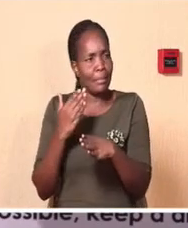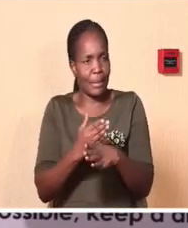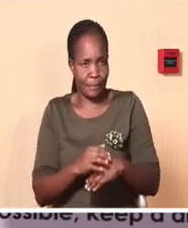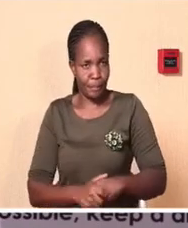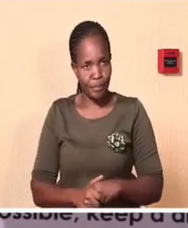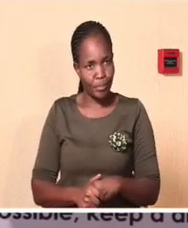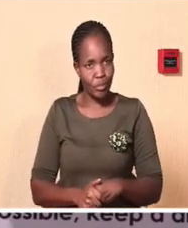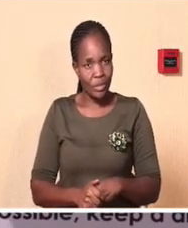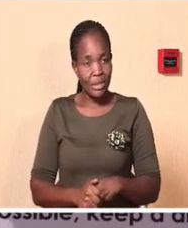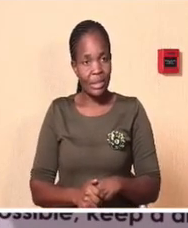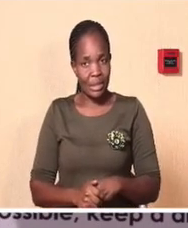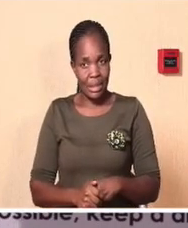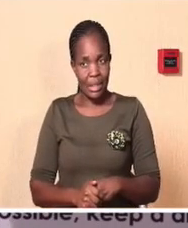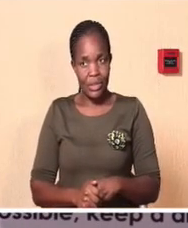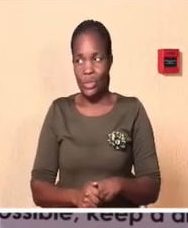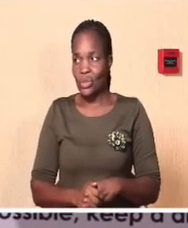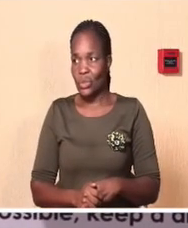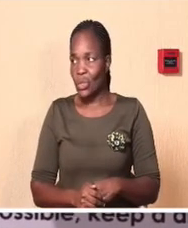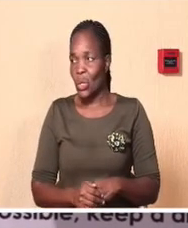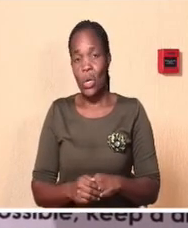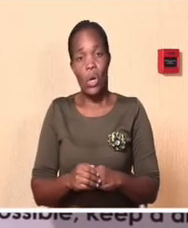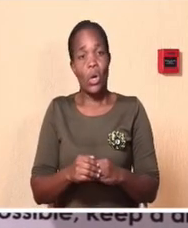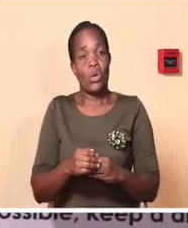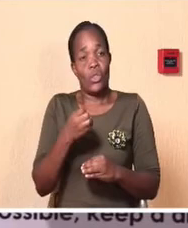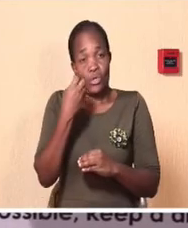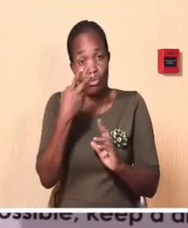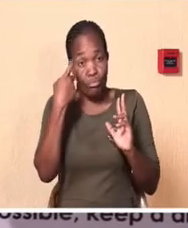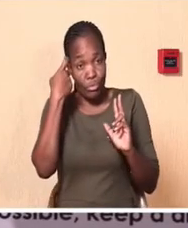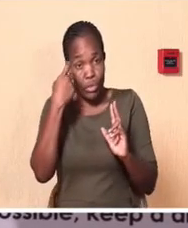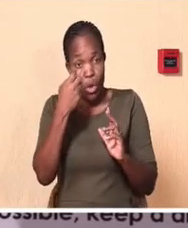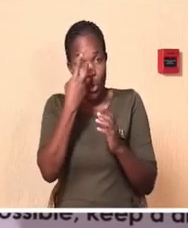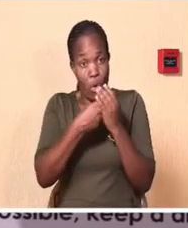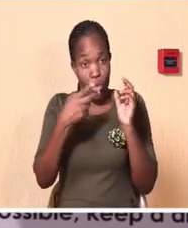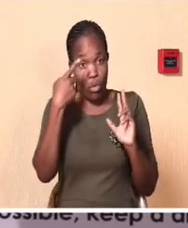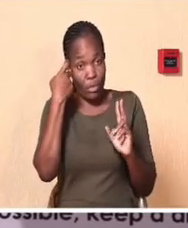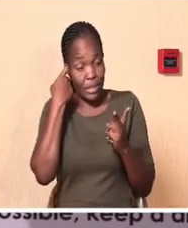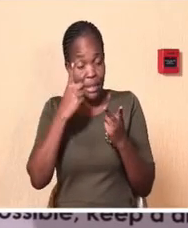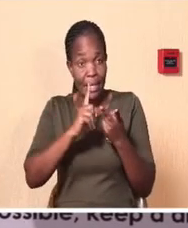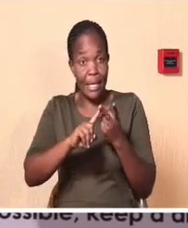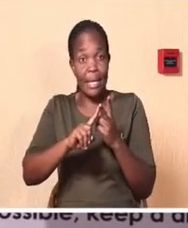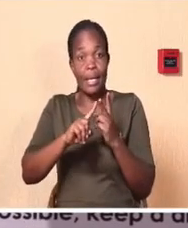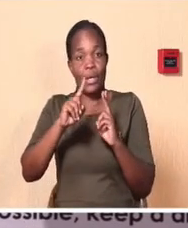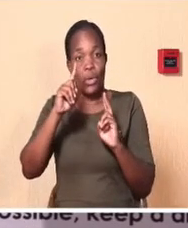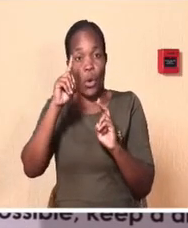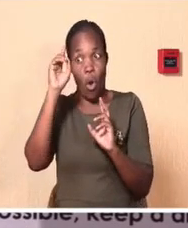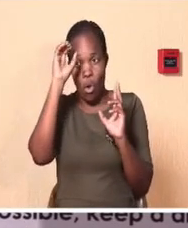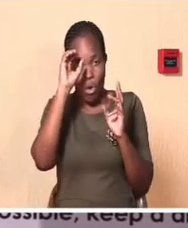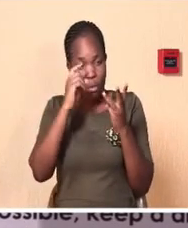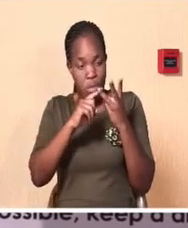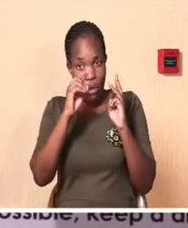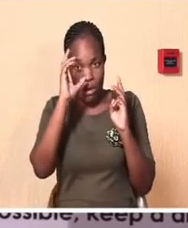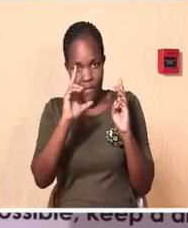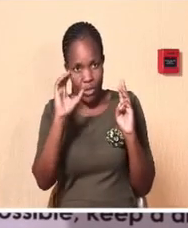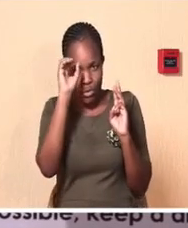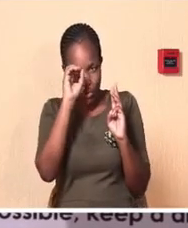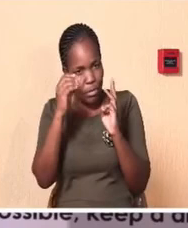ministries ably represented and the media. So it's the whole government approach as well as the whole